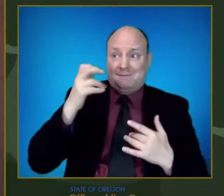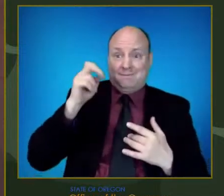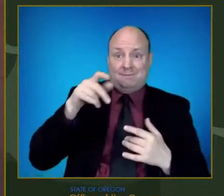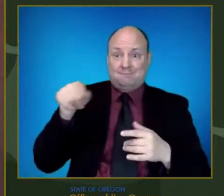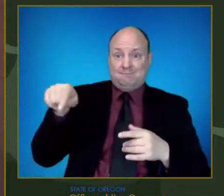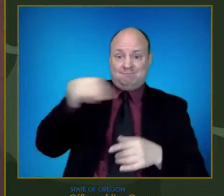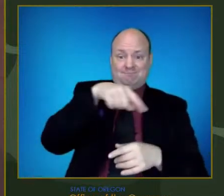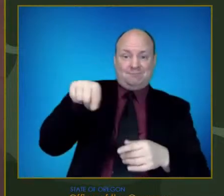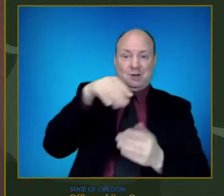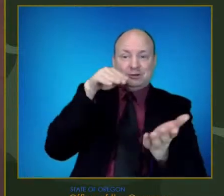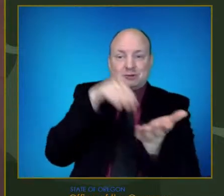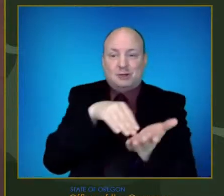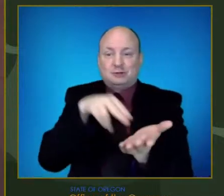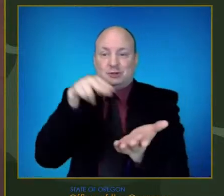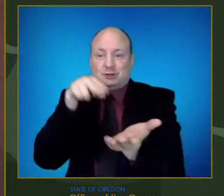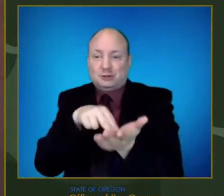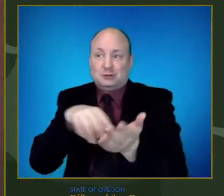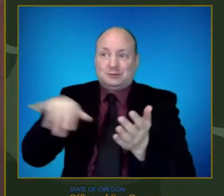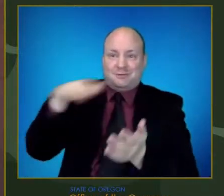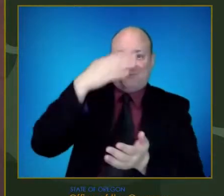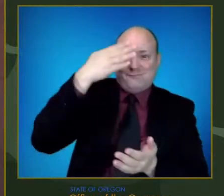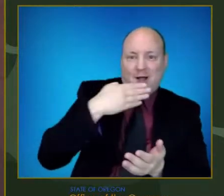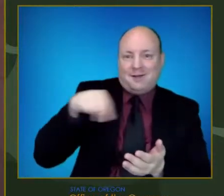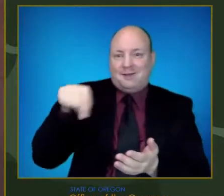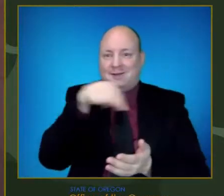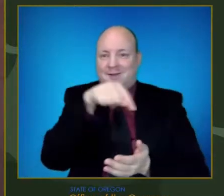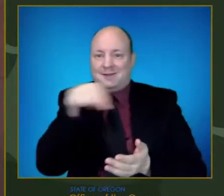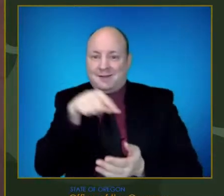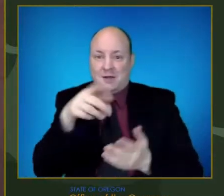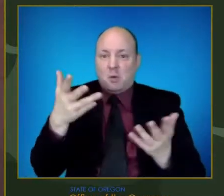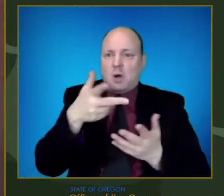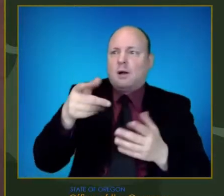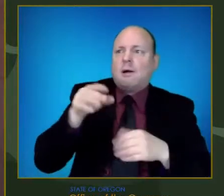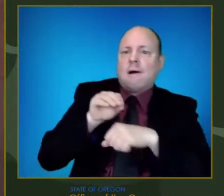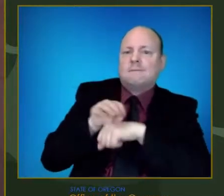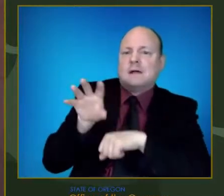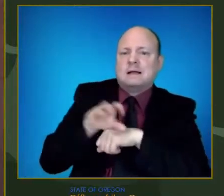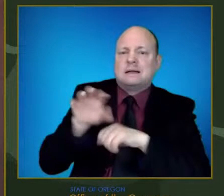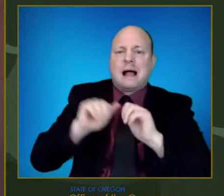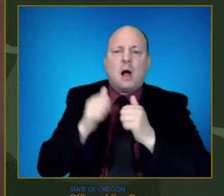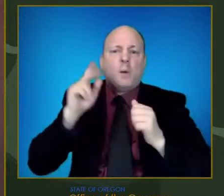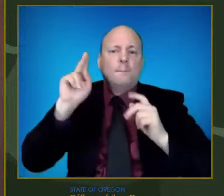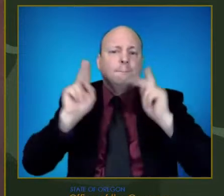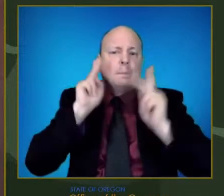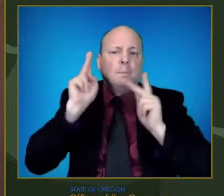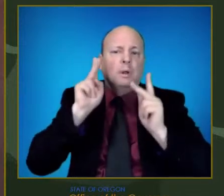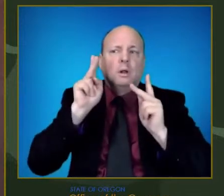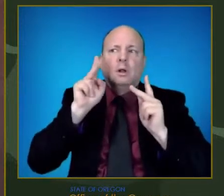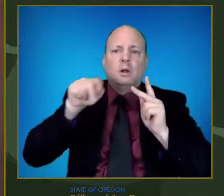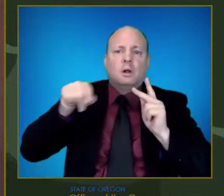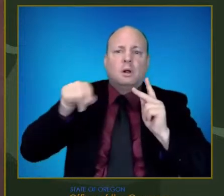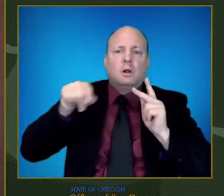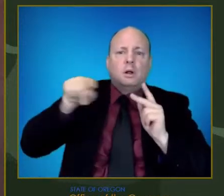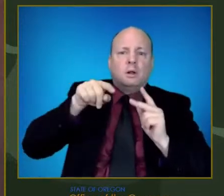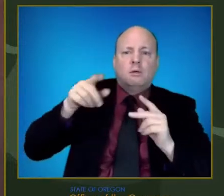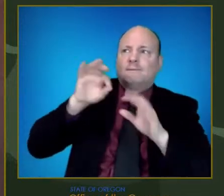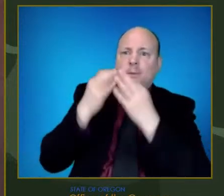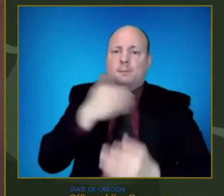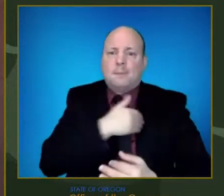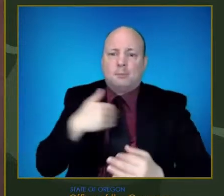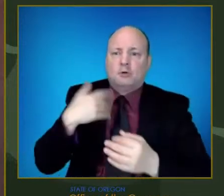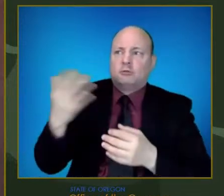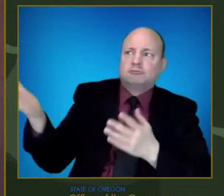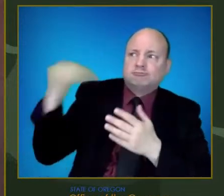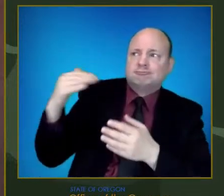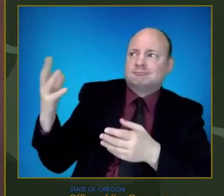any advice on how people should go about getting those family members appointments. Probably a lot of frontline workers already have their